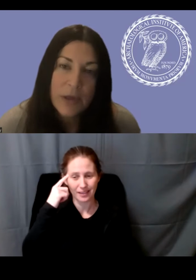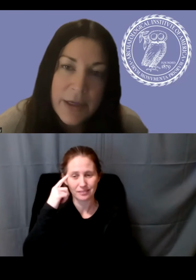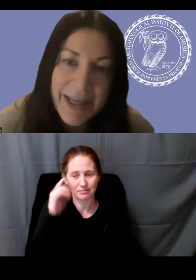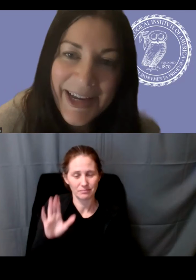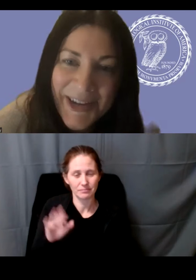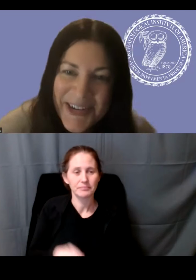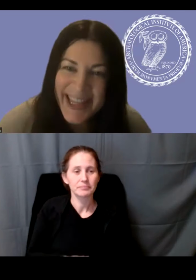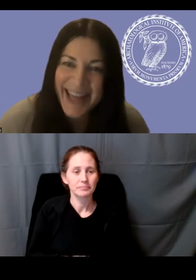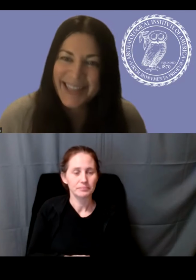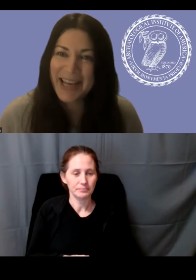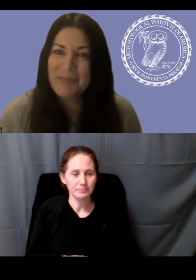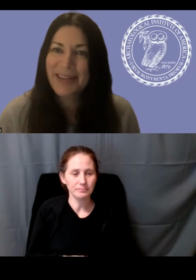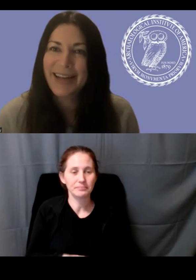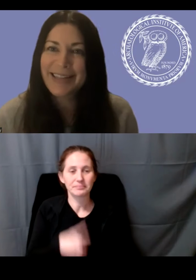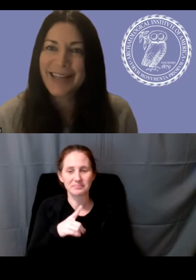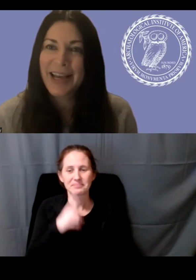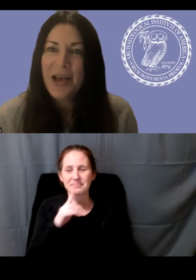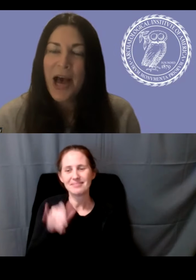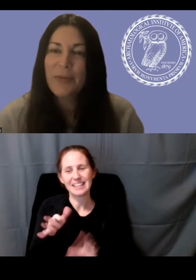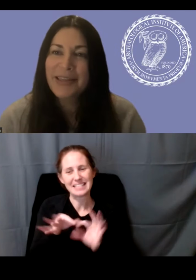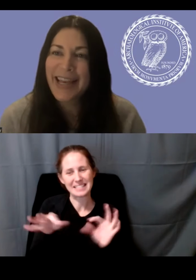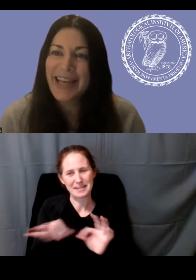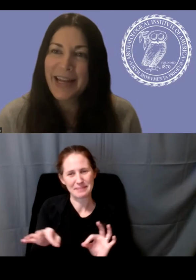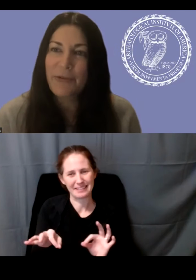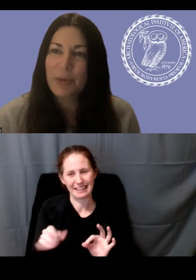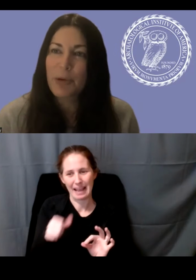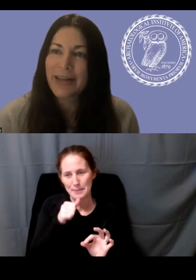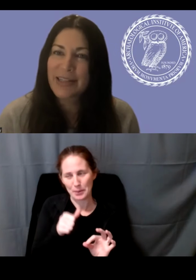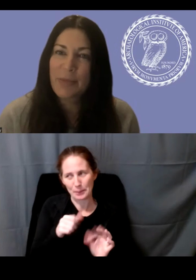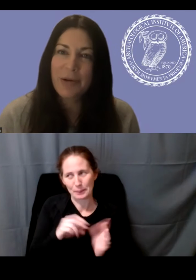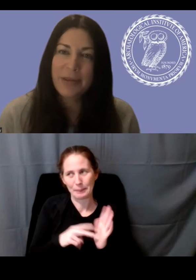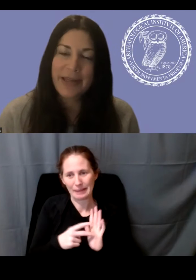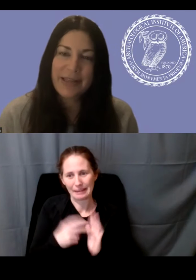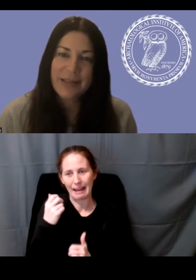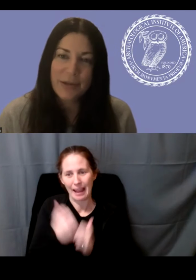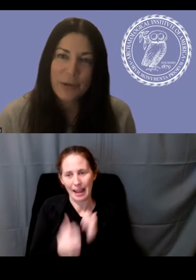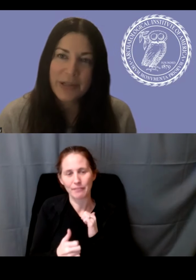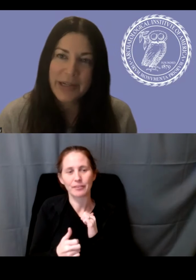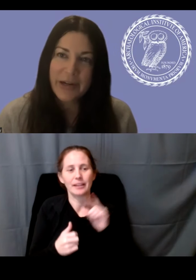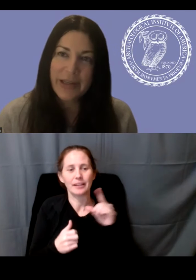So here's that statement that I say. I'm not saying that every practicing